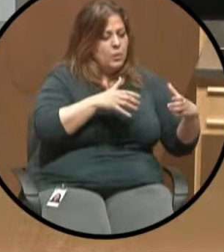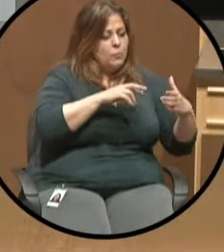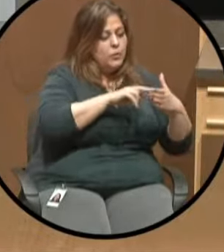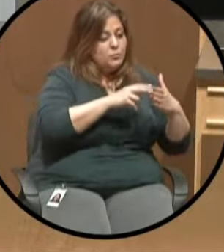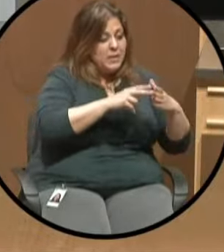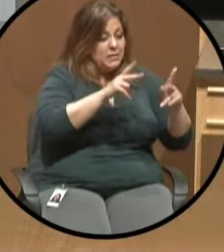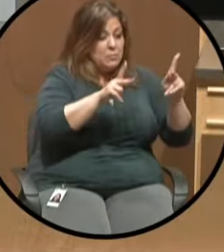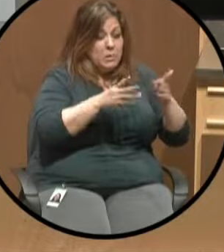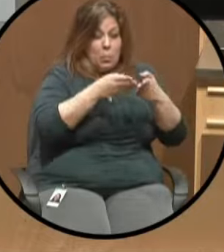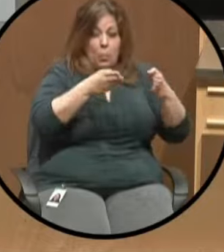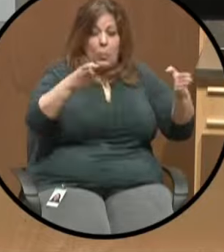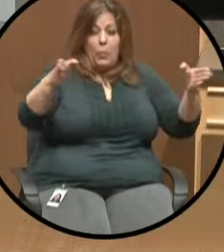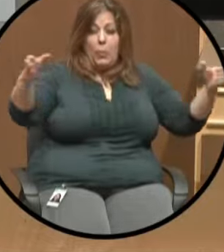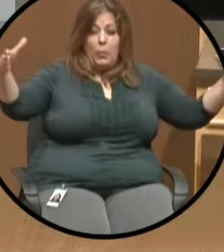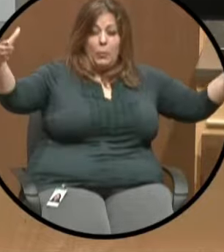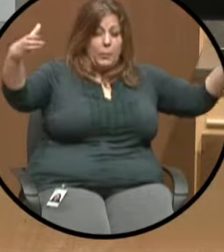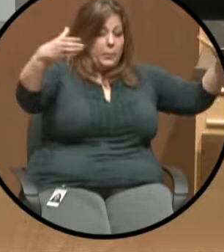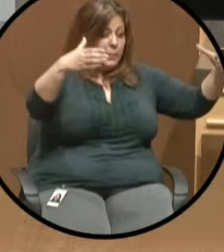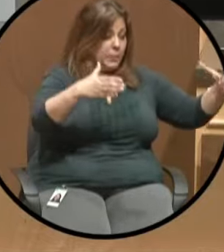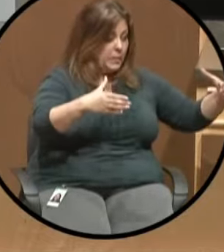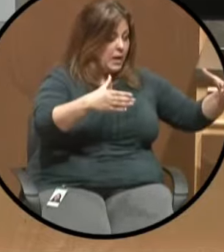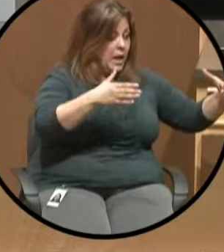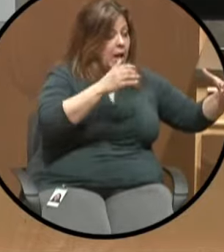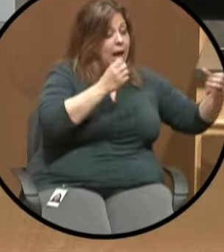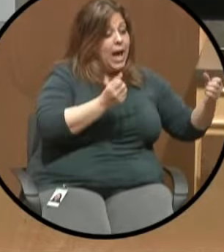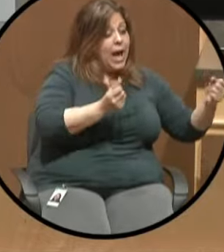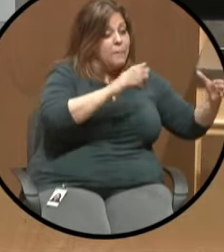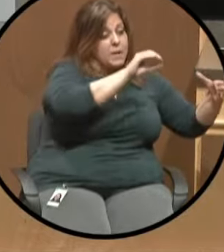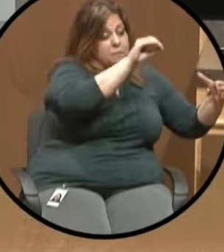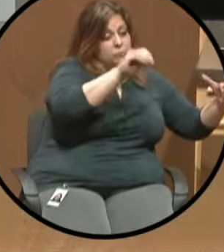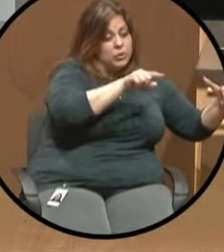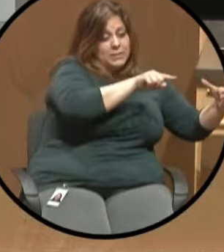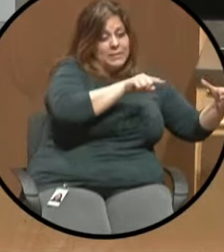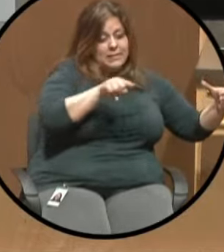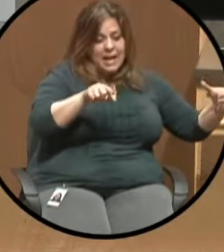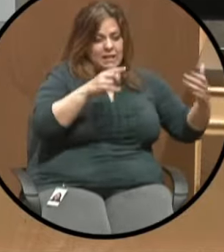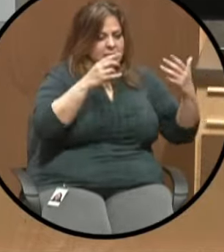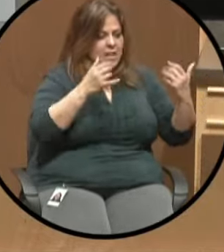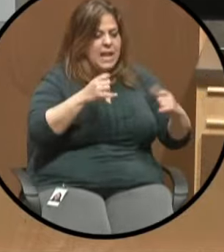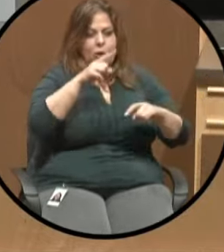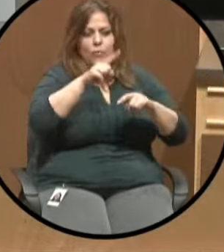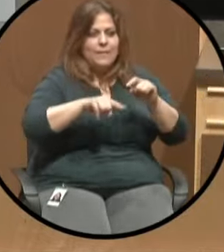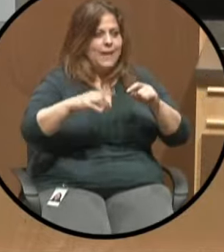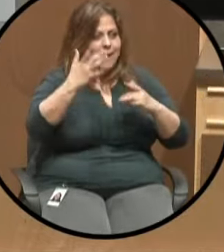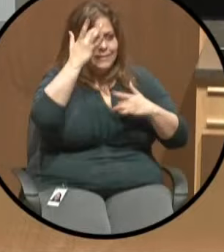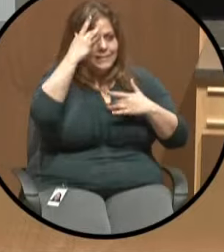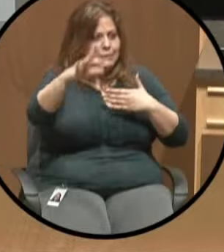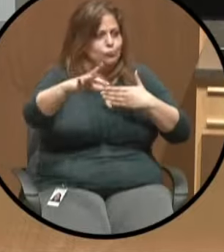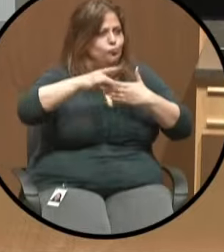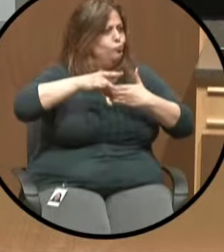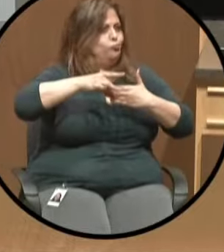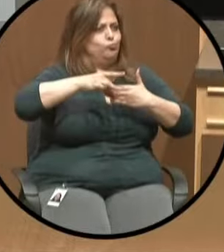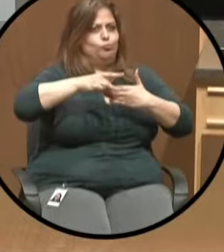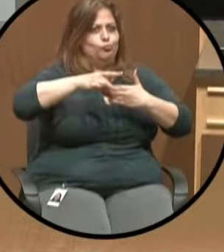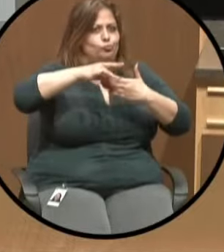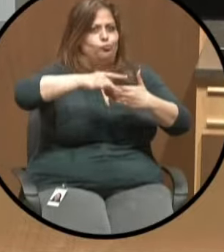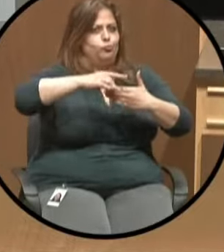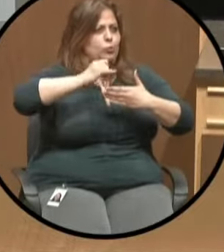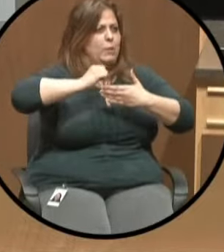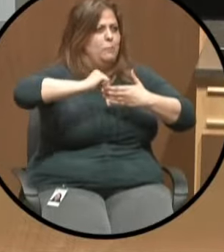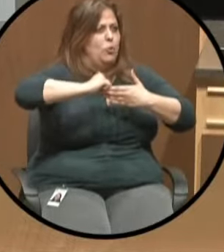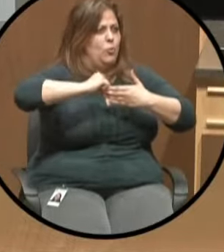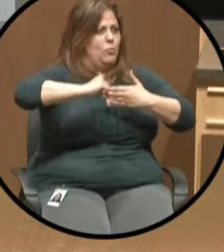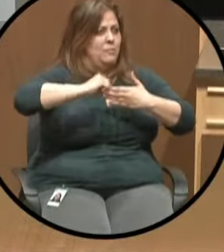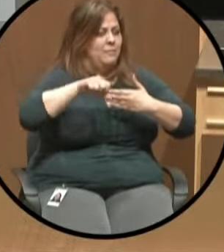percentage of the population that is immune to the infectious disease that's spreading in the community. So there are a couple